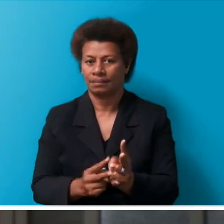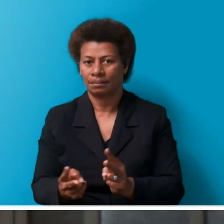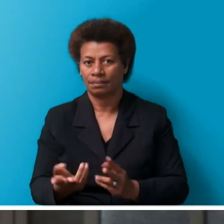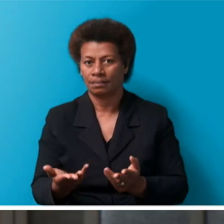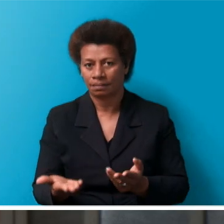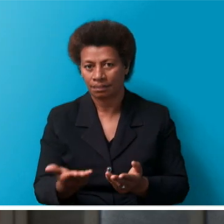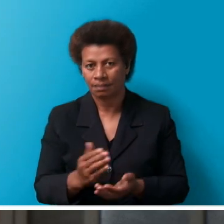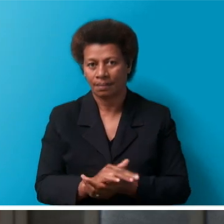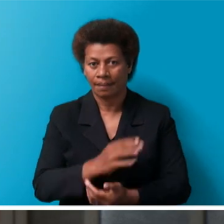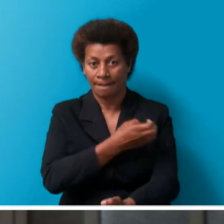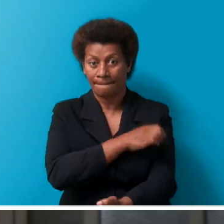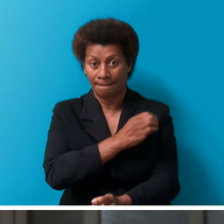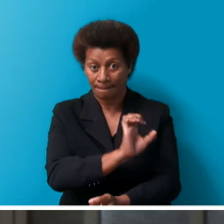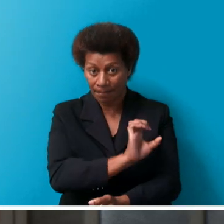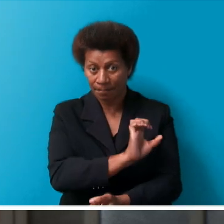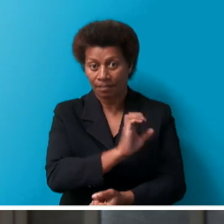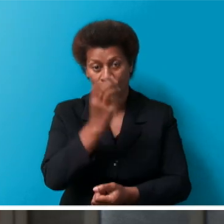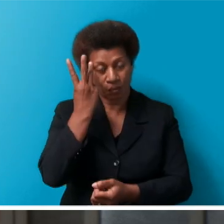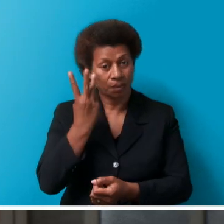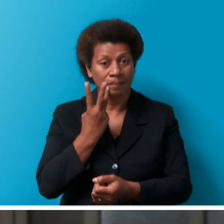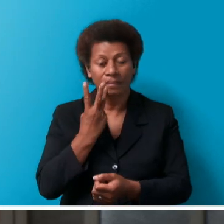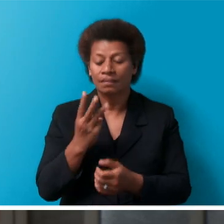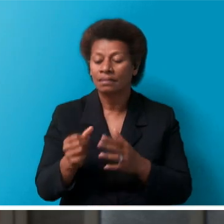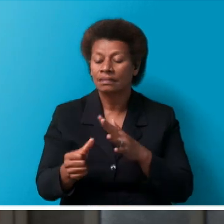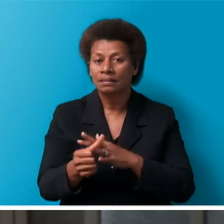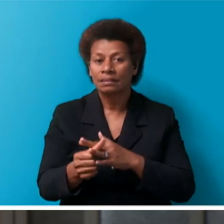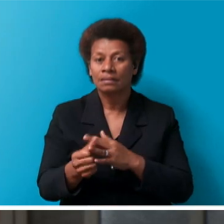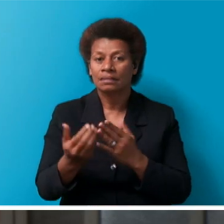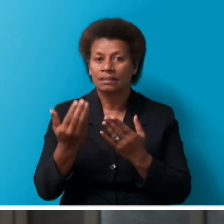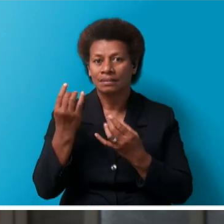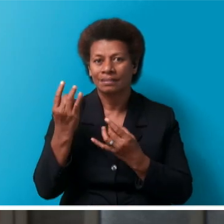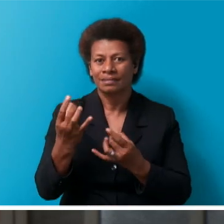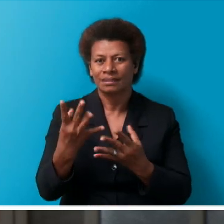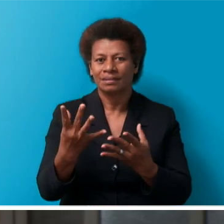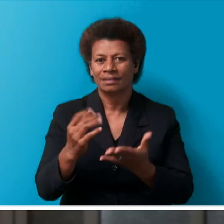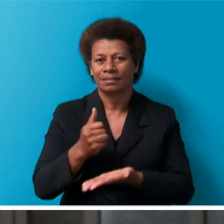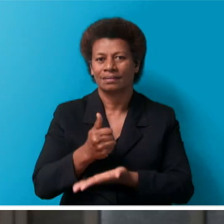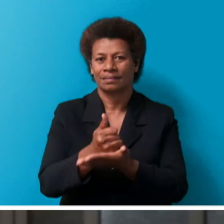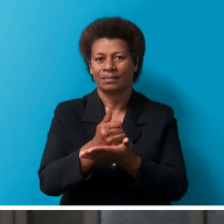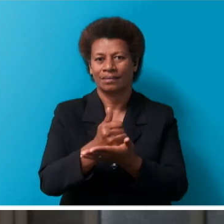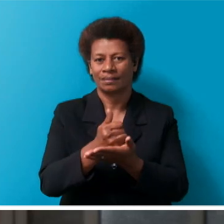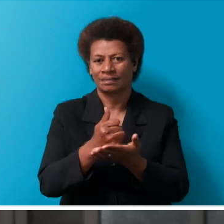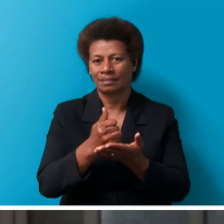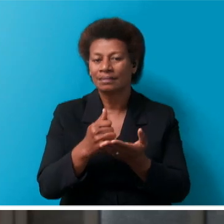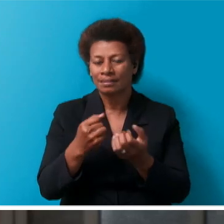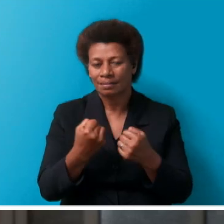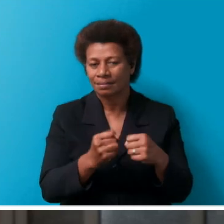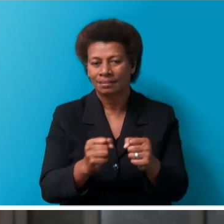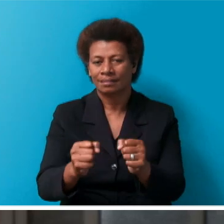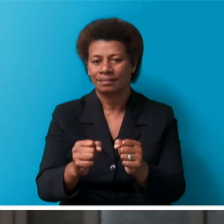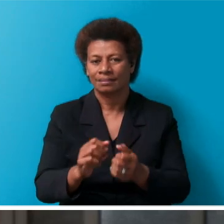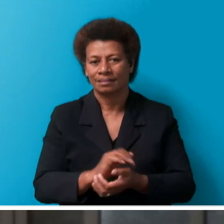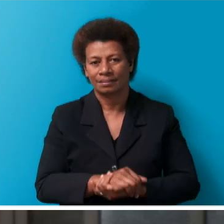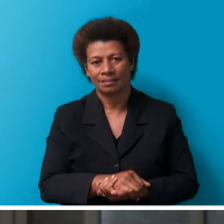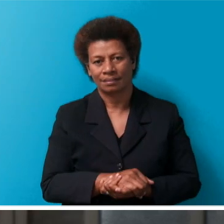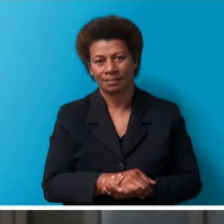towards empowering women and enhancing their access to information on our programs and support systems.